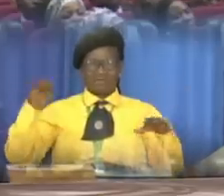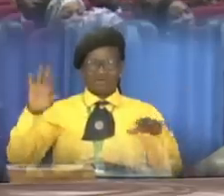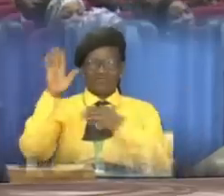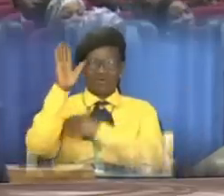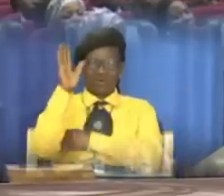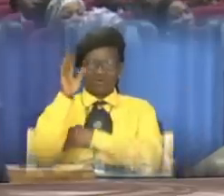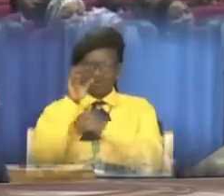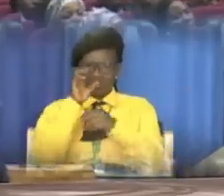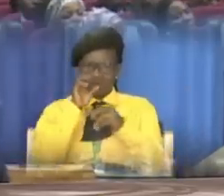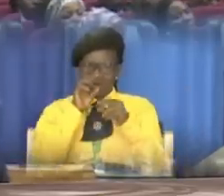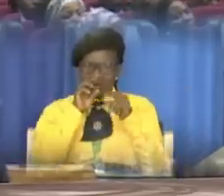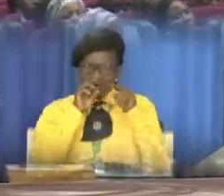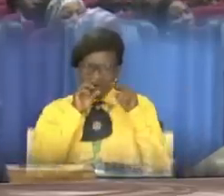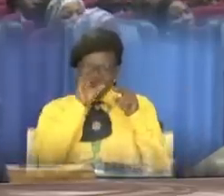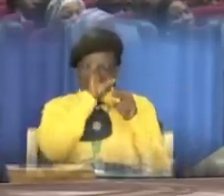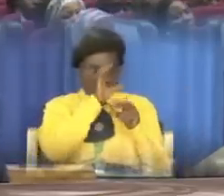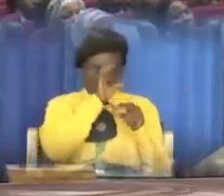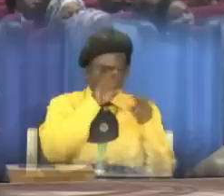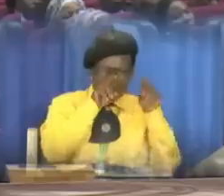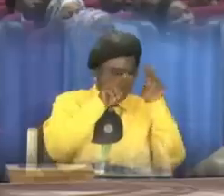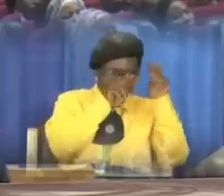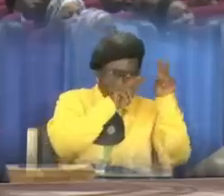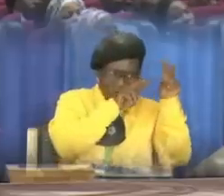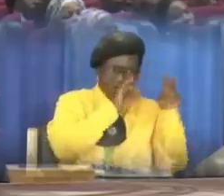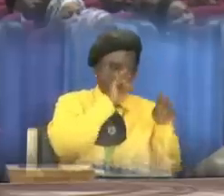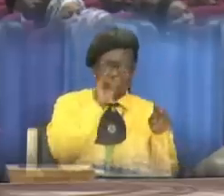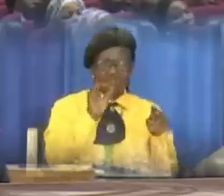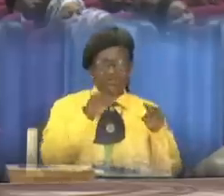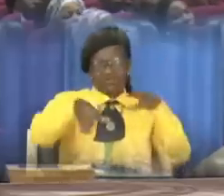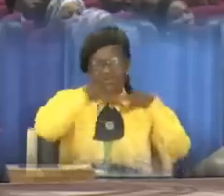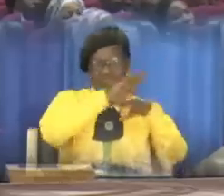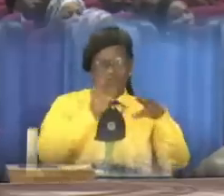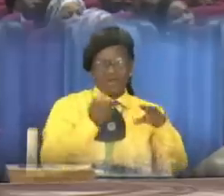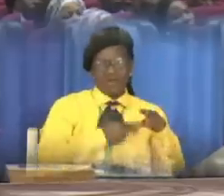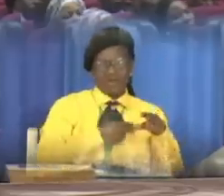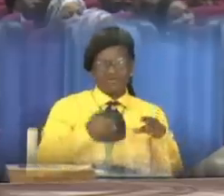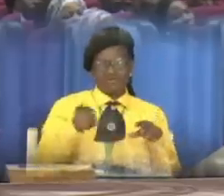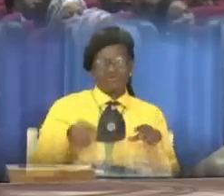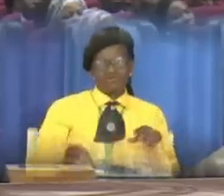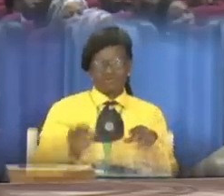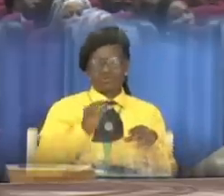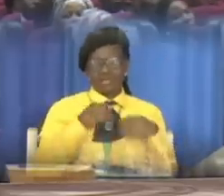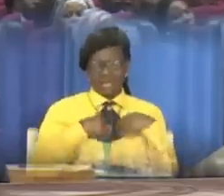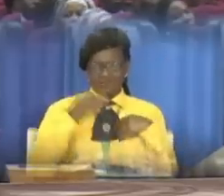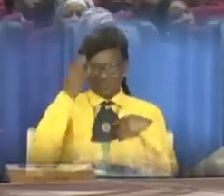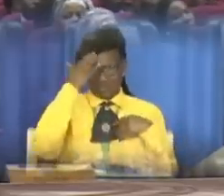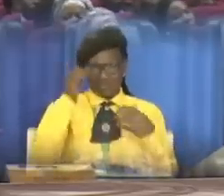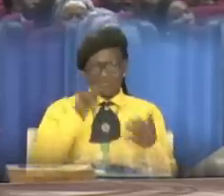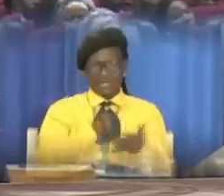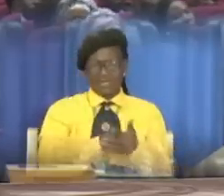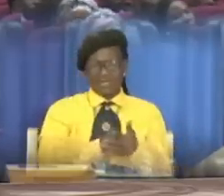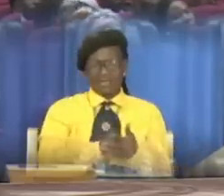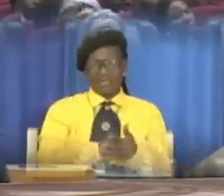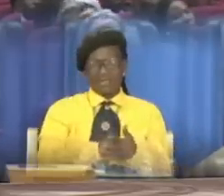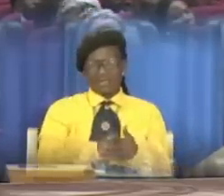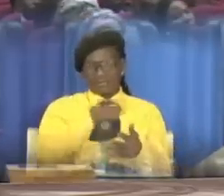sure you must have realized that by now. But then, because the world is also progressing,